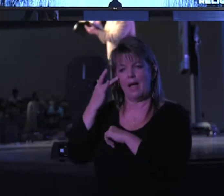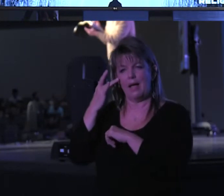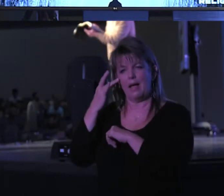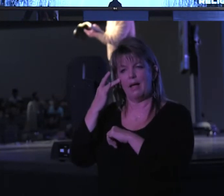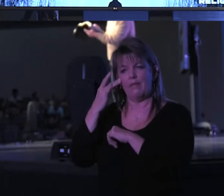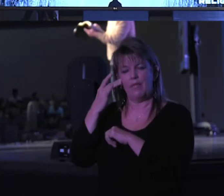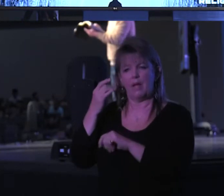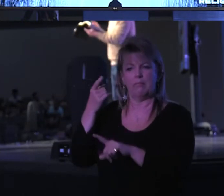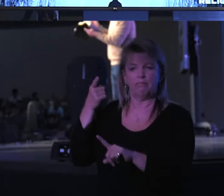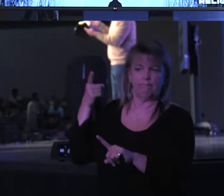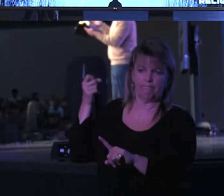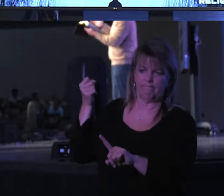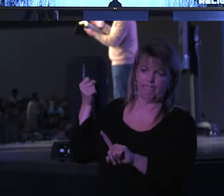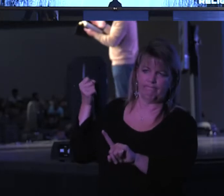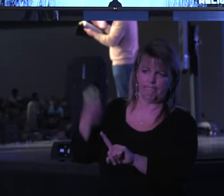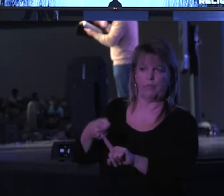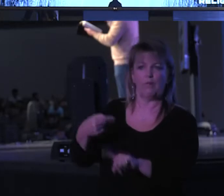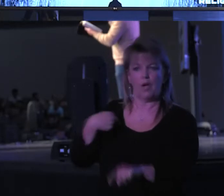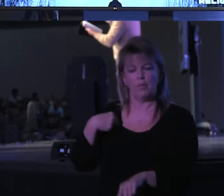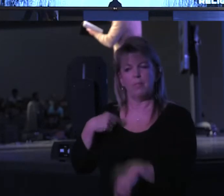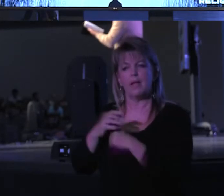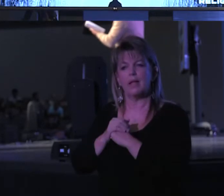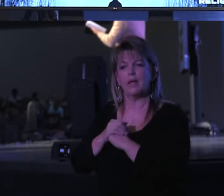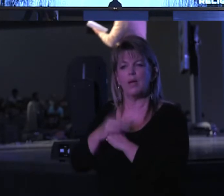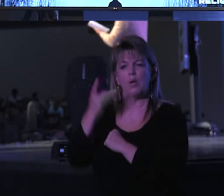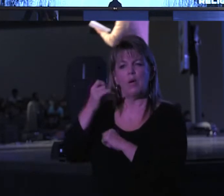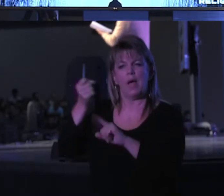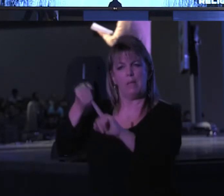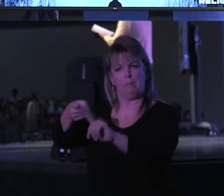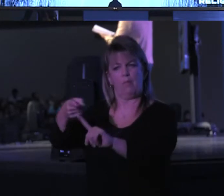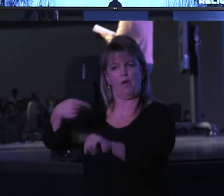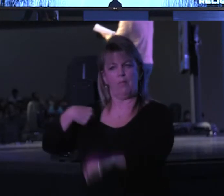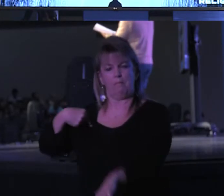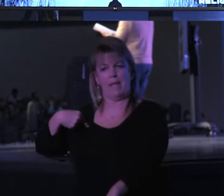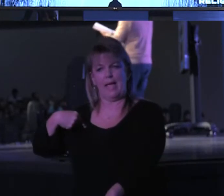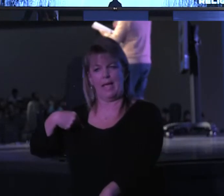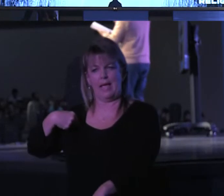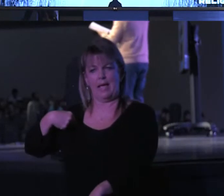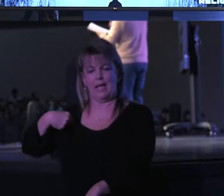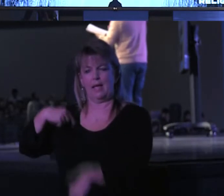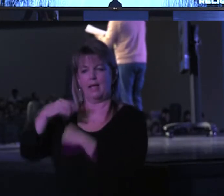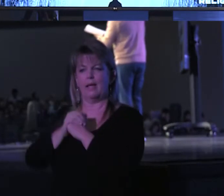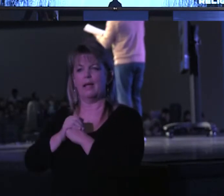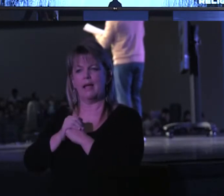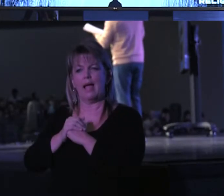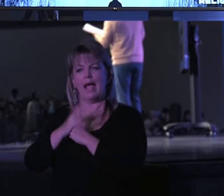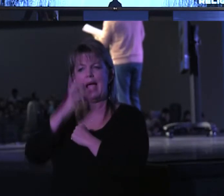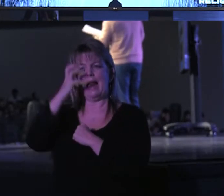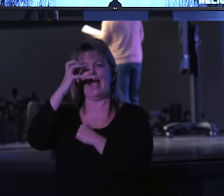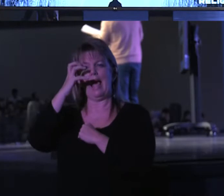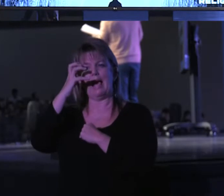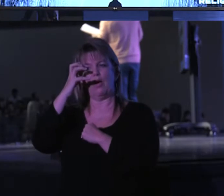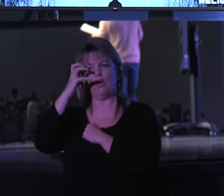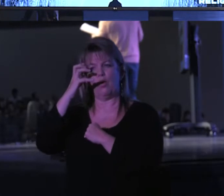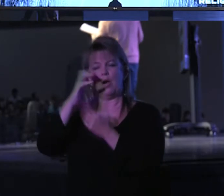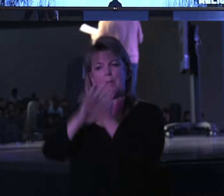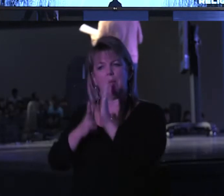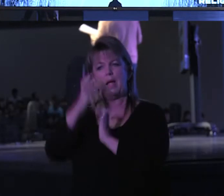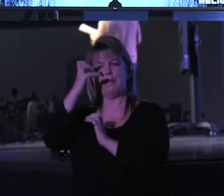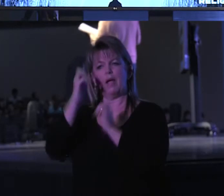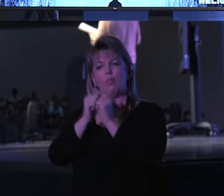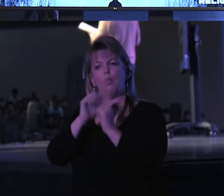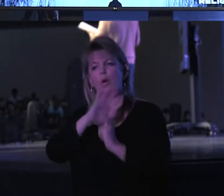provoked me? What have they provoked him as? Why have they provoked me? With anger and to anger with